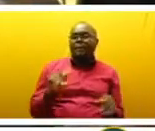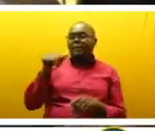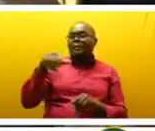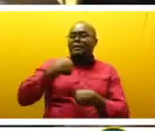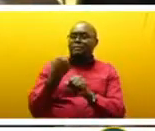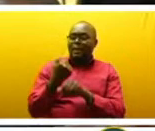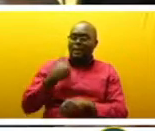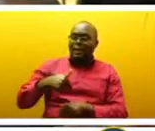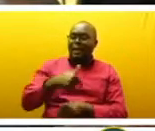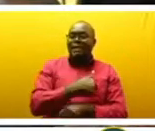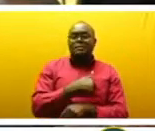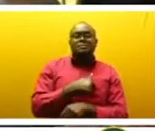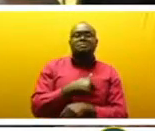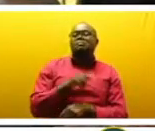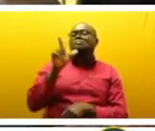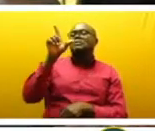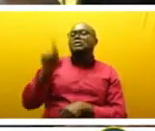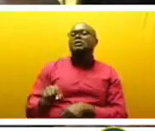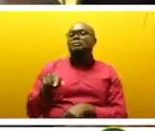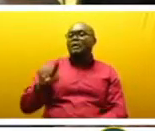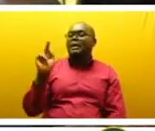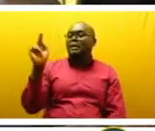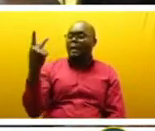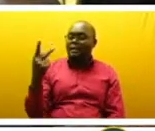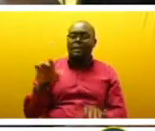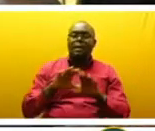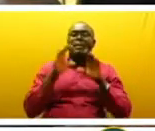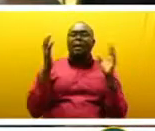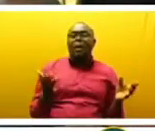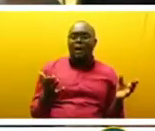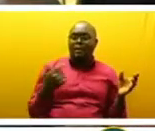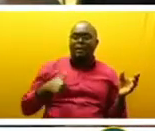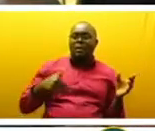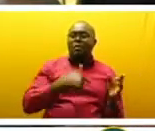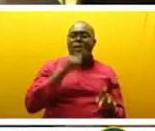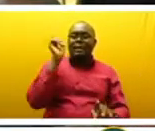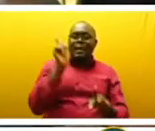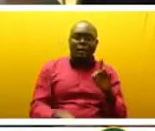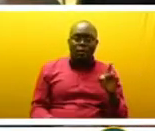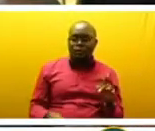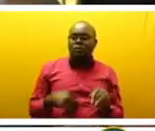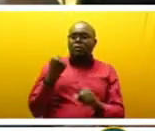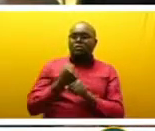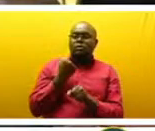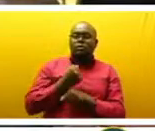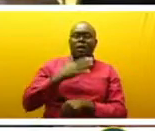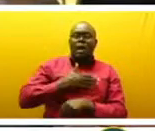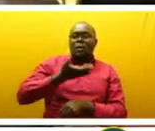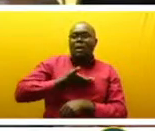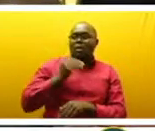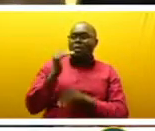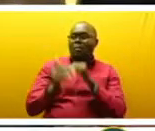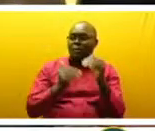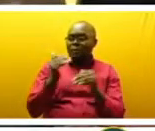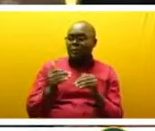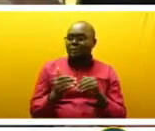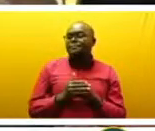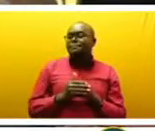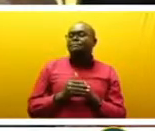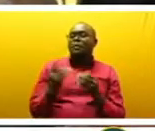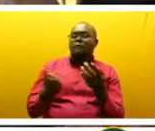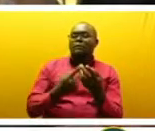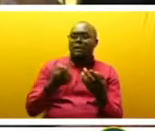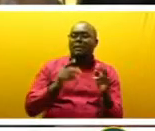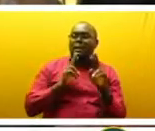this is making us a laughing stock in the world. Everyone is laughing at us, that we cannot carry on our own processes, simple process of tallying results